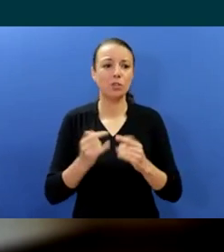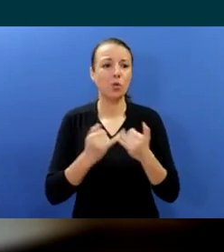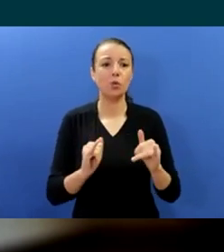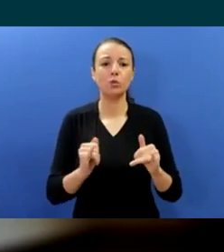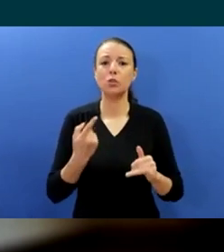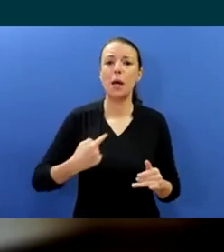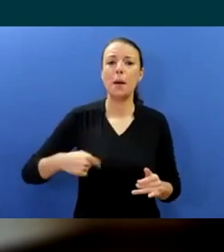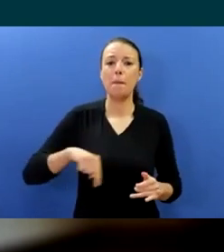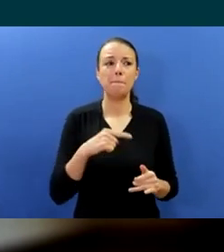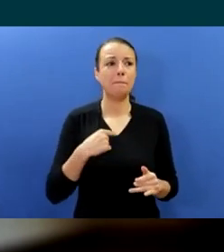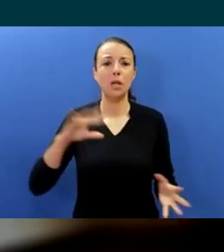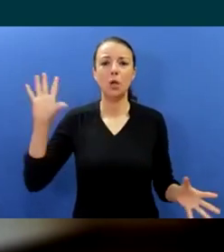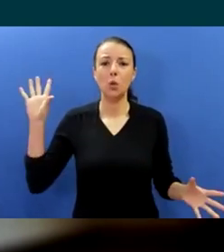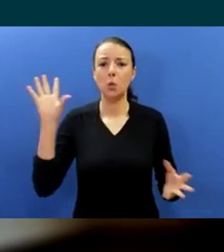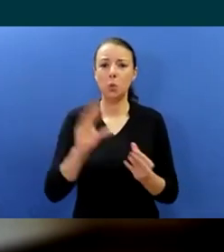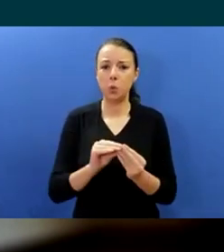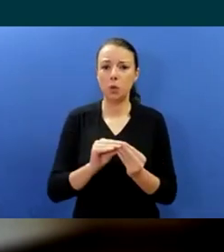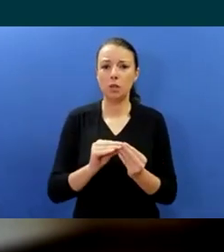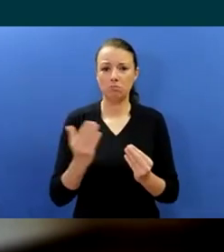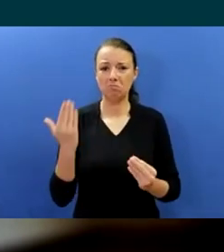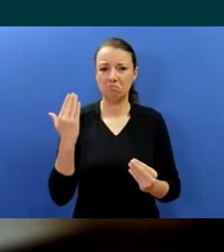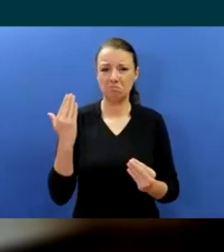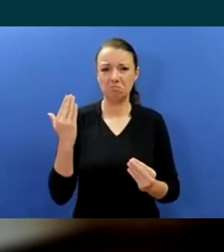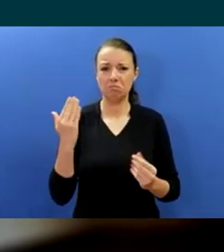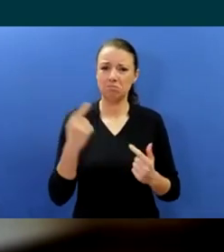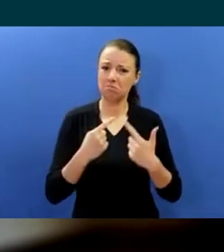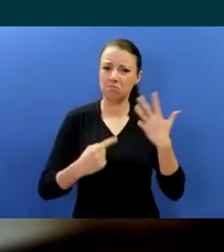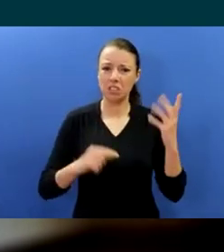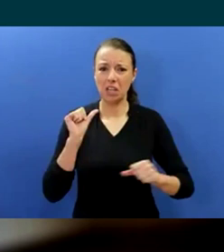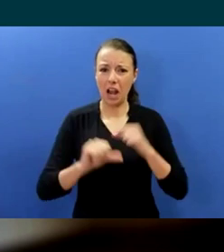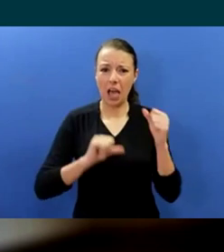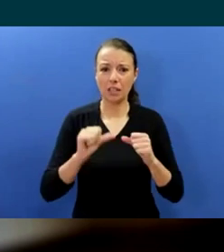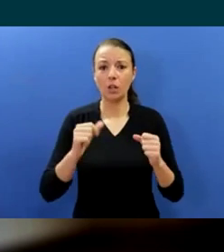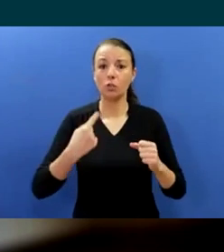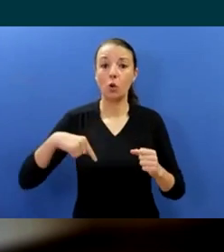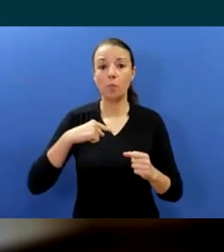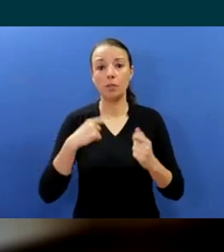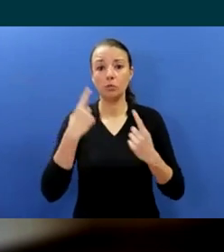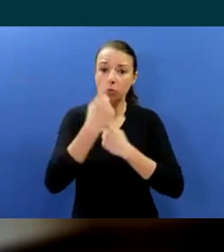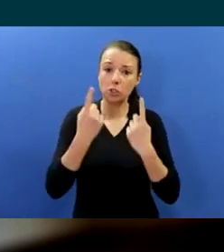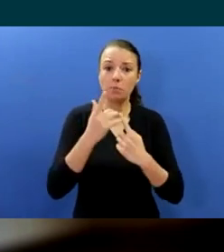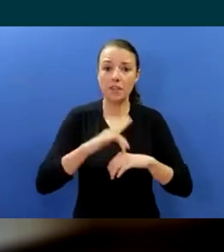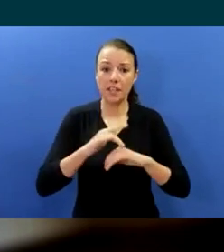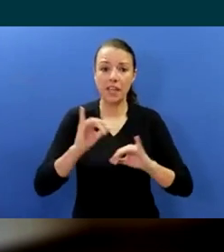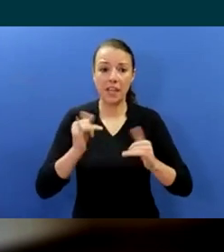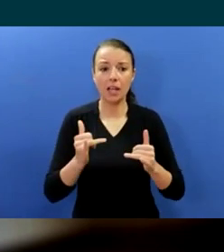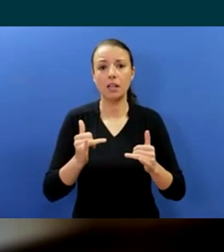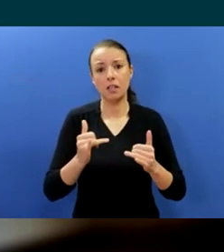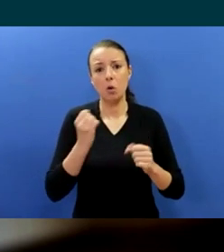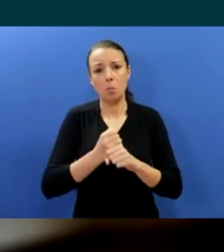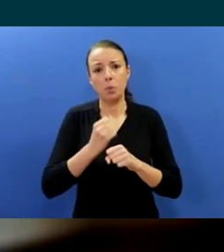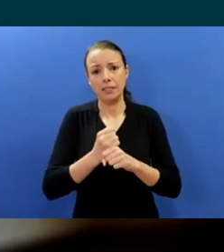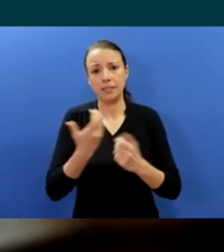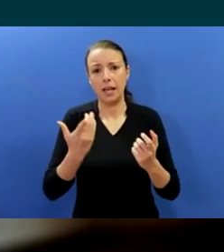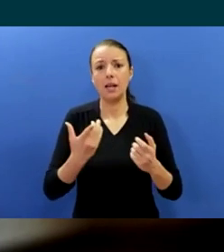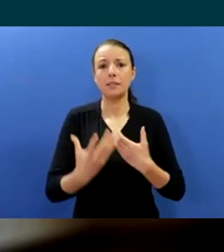last couple of years doing public participation in urban projects. So where is Carouge? So we are